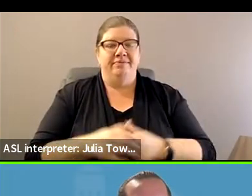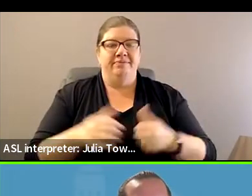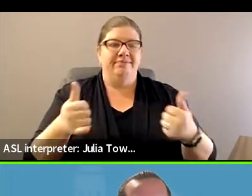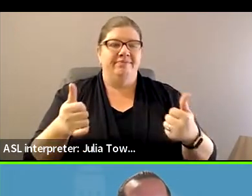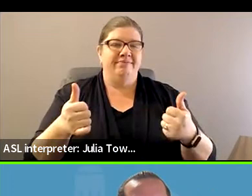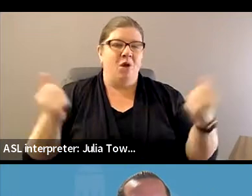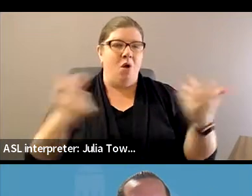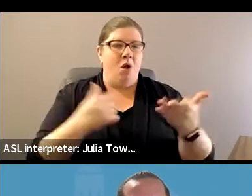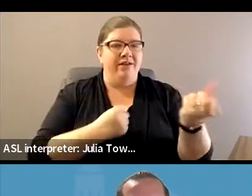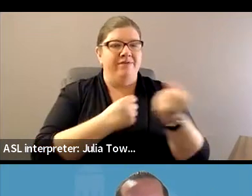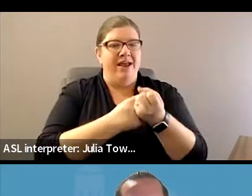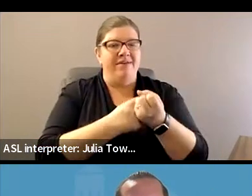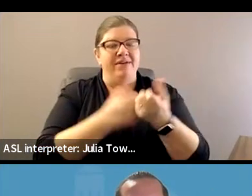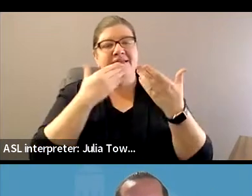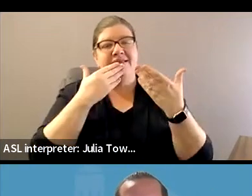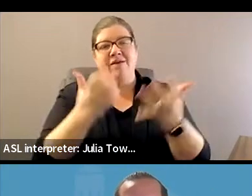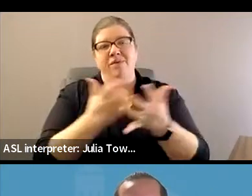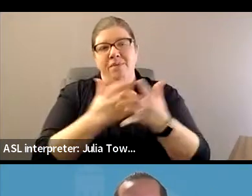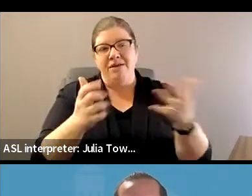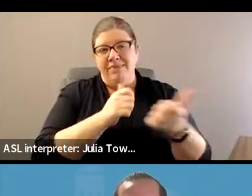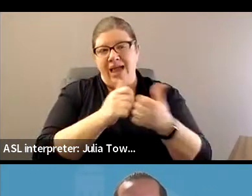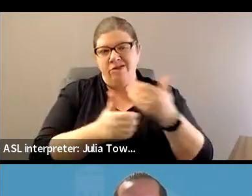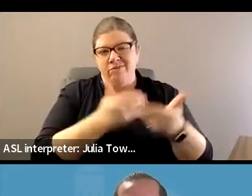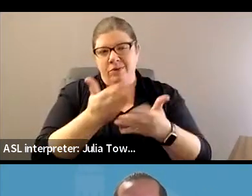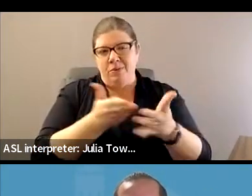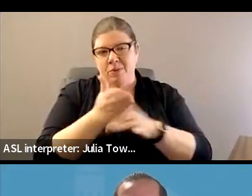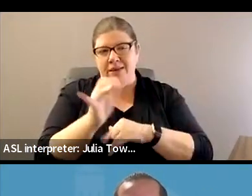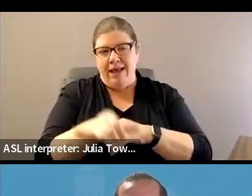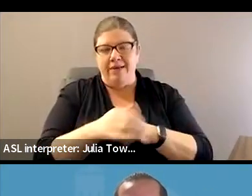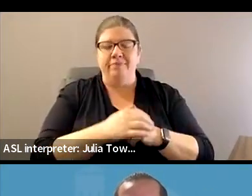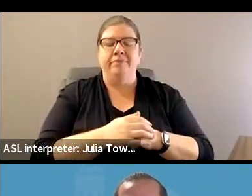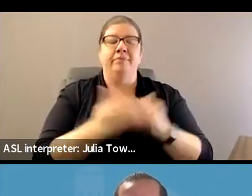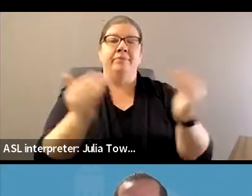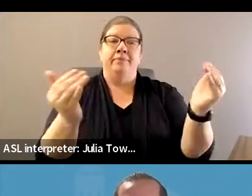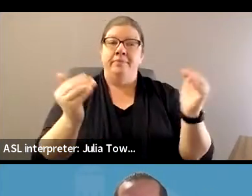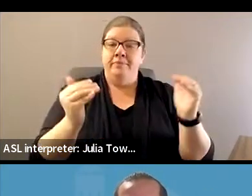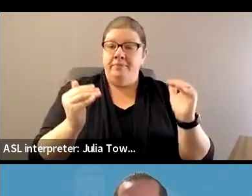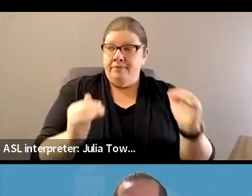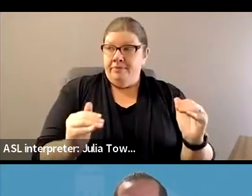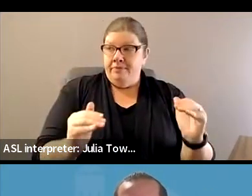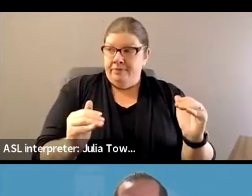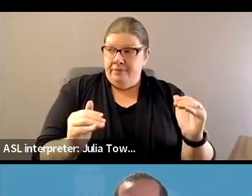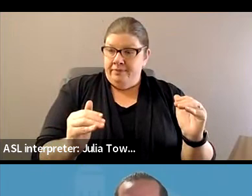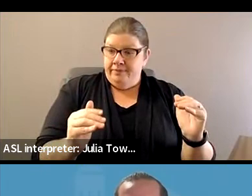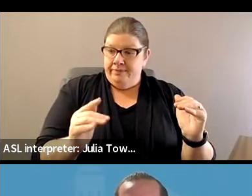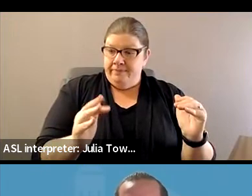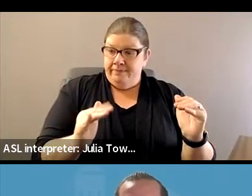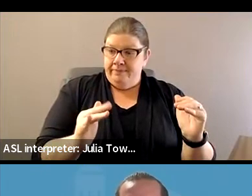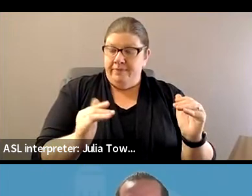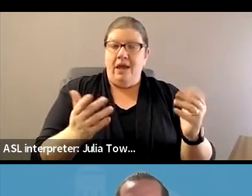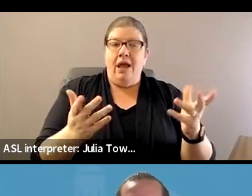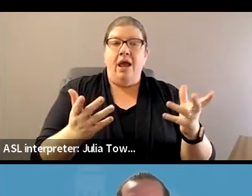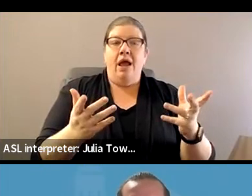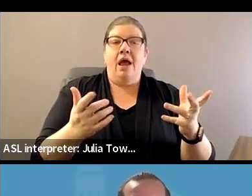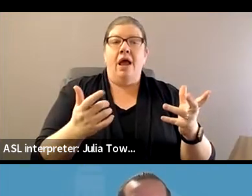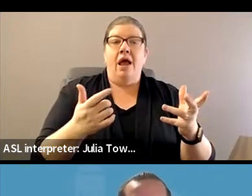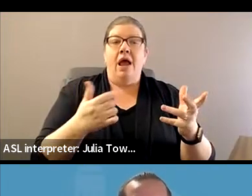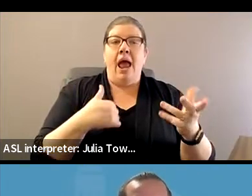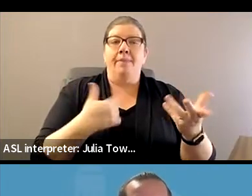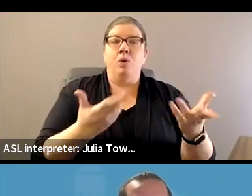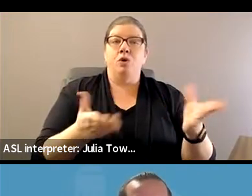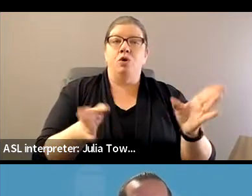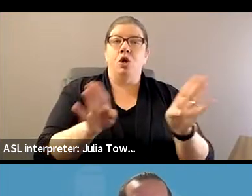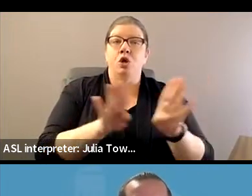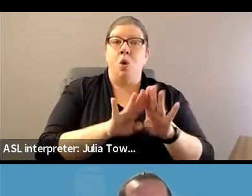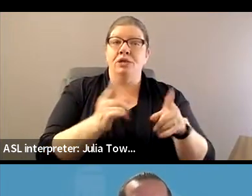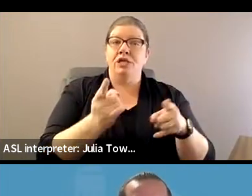favor. Thank you so much for that, passing through that. Next, we're going to move to I'm going to close this meeting, the